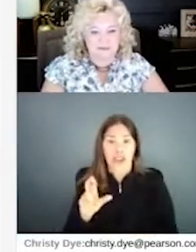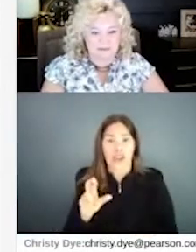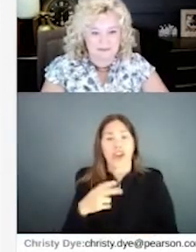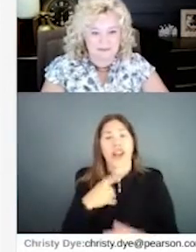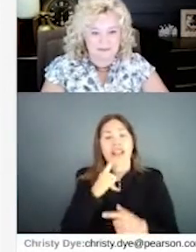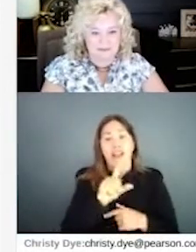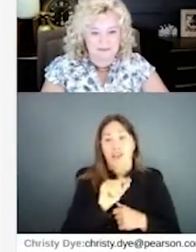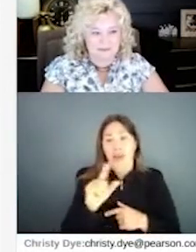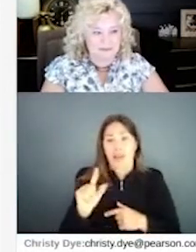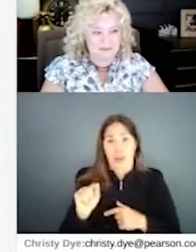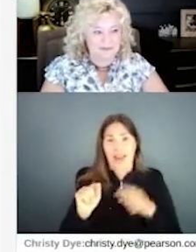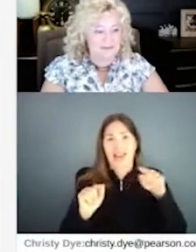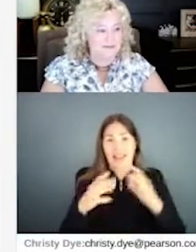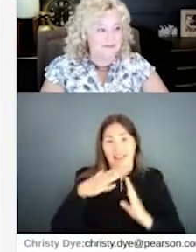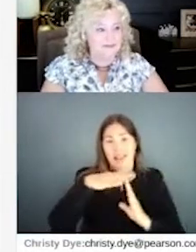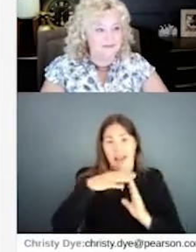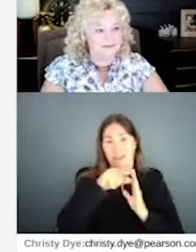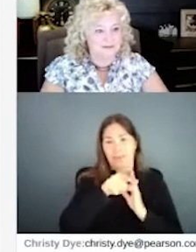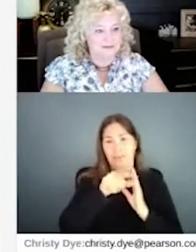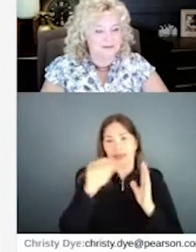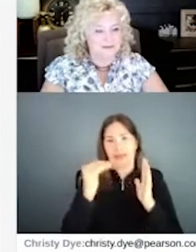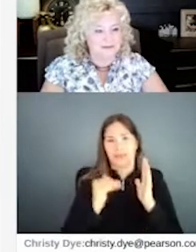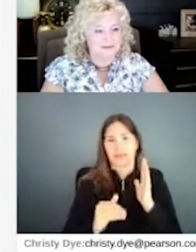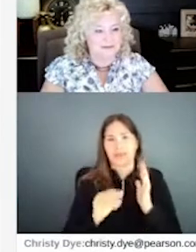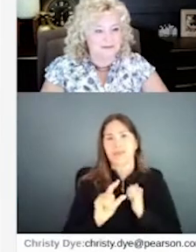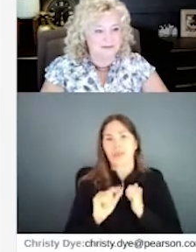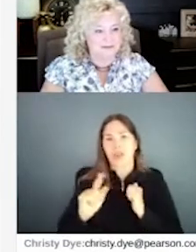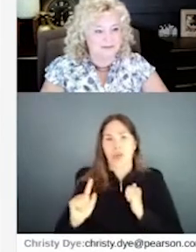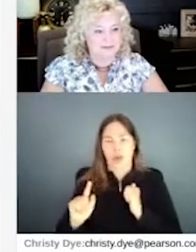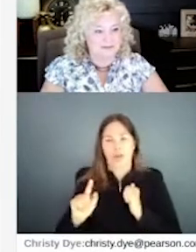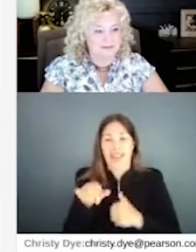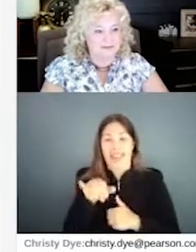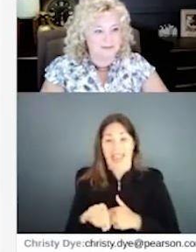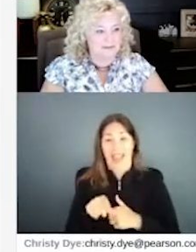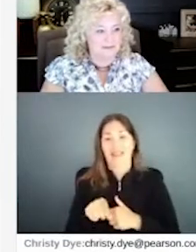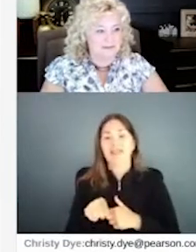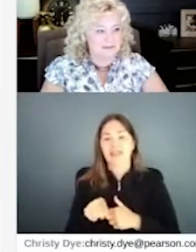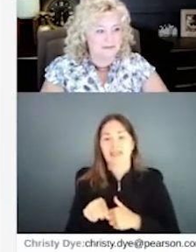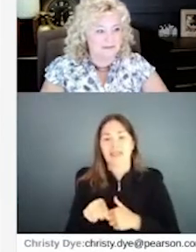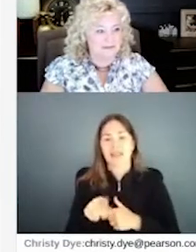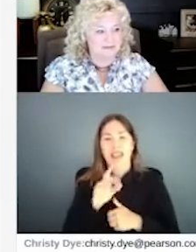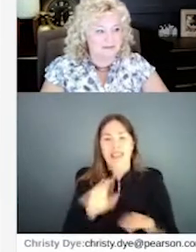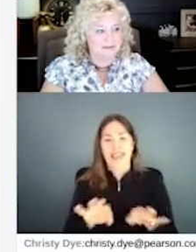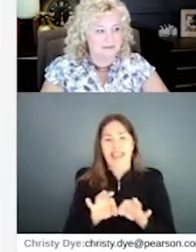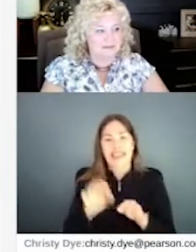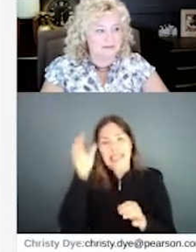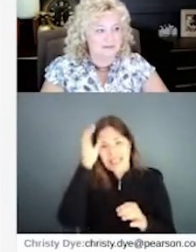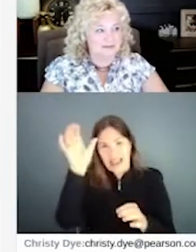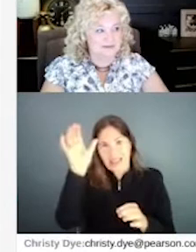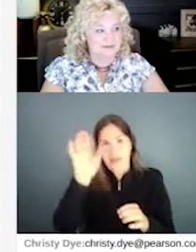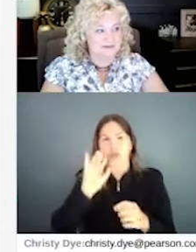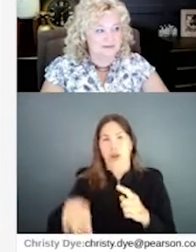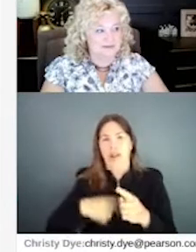objective domain up above, 2021 down below. In this case, under the key concepts, right, we talk